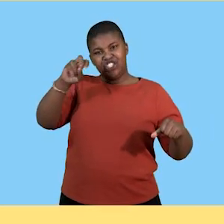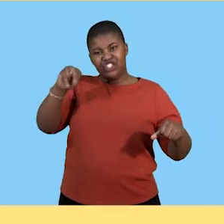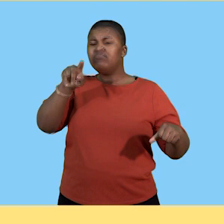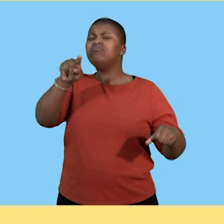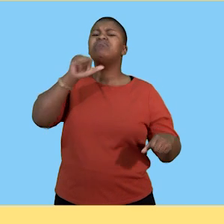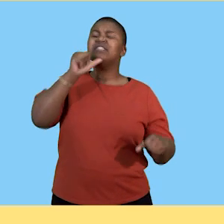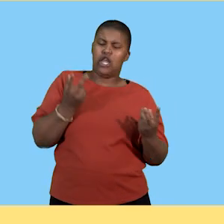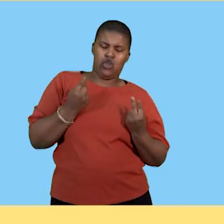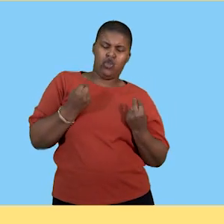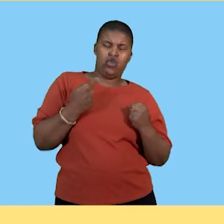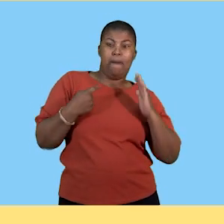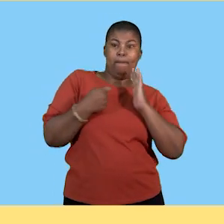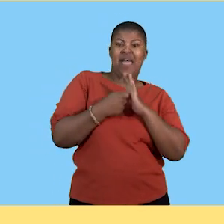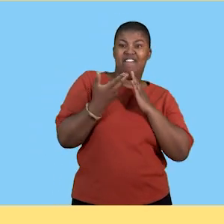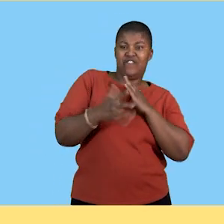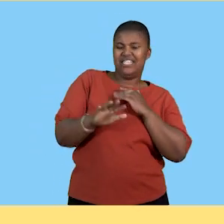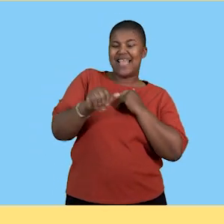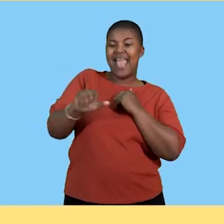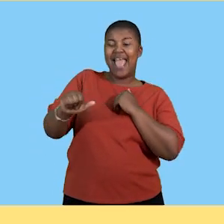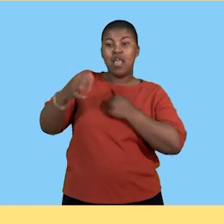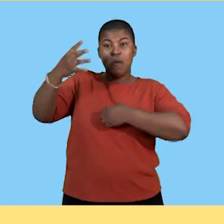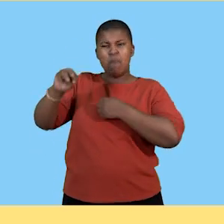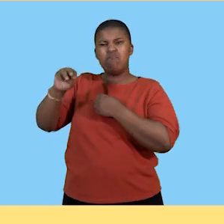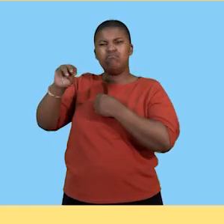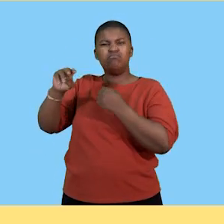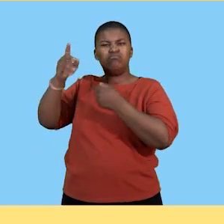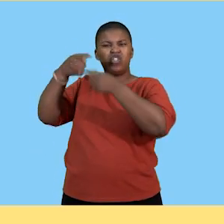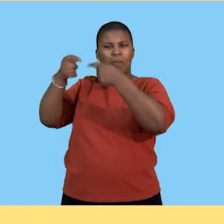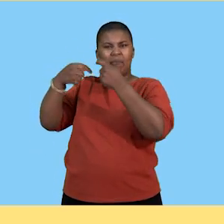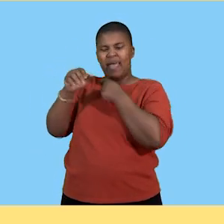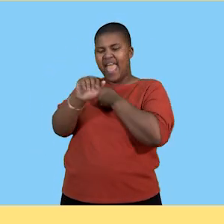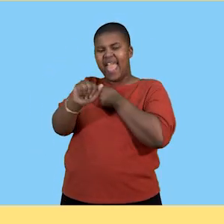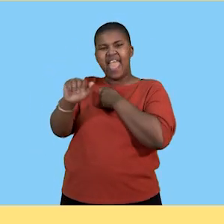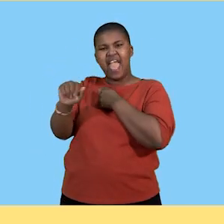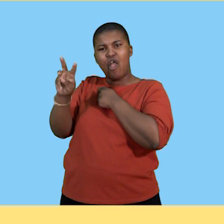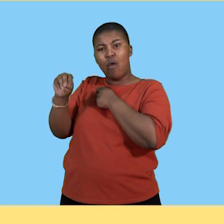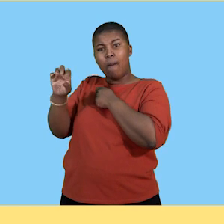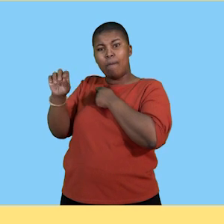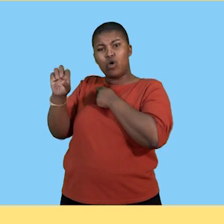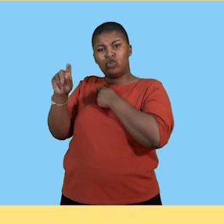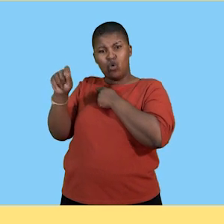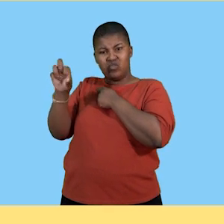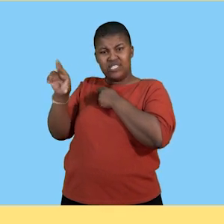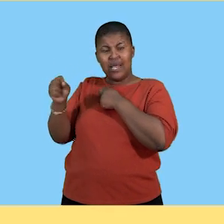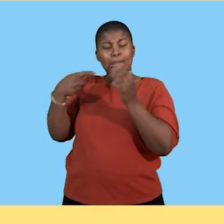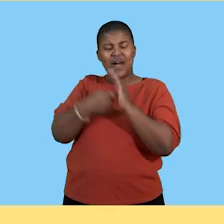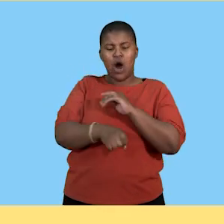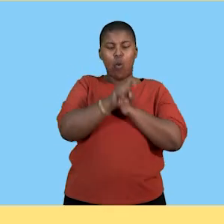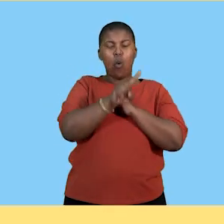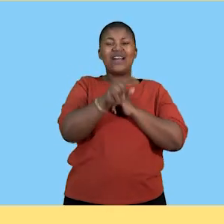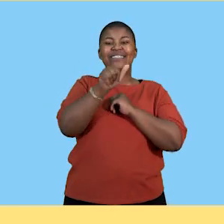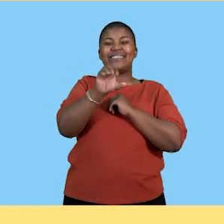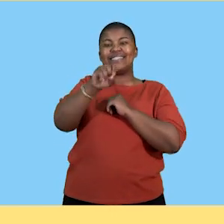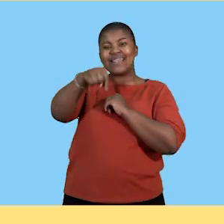new vehicle was bought on credit from AA Motors on the 1st of October for 160,000 and recorded in the